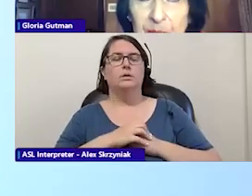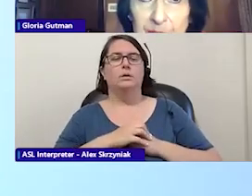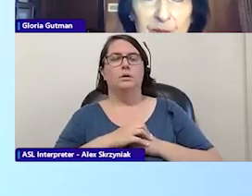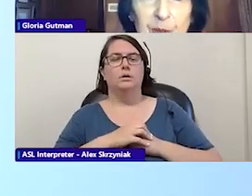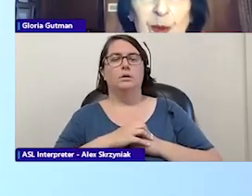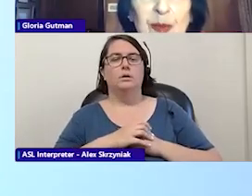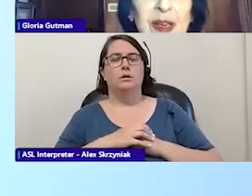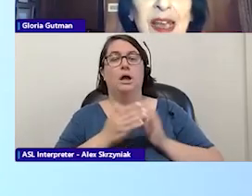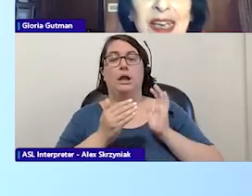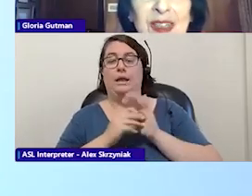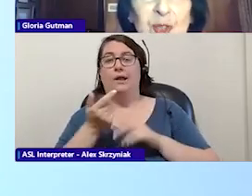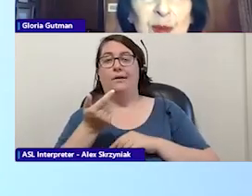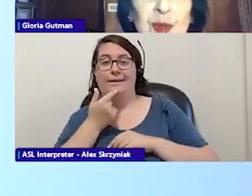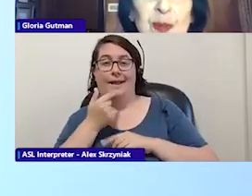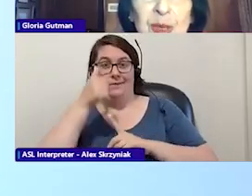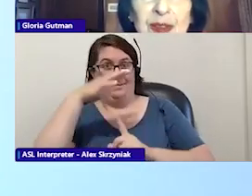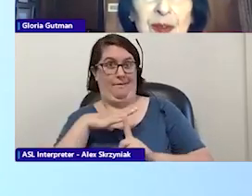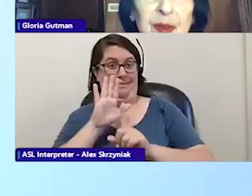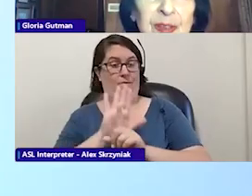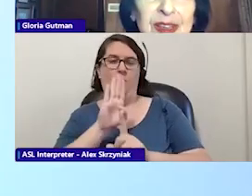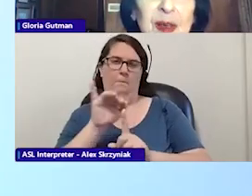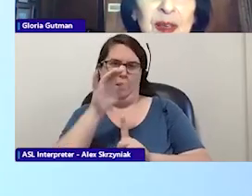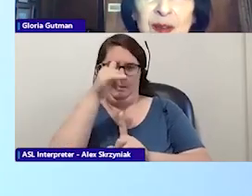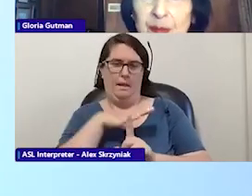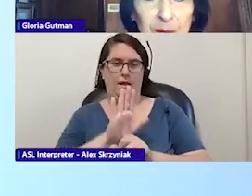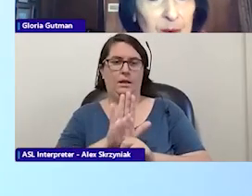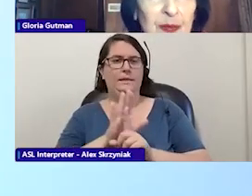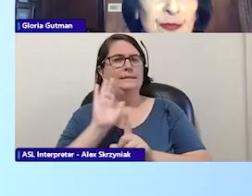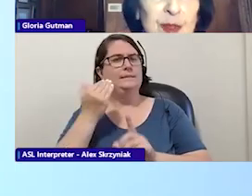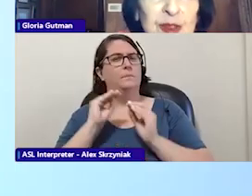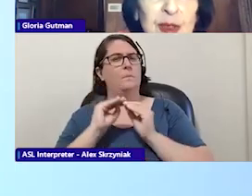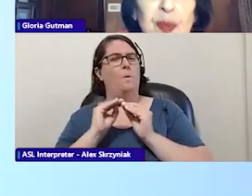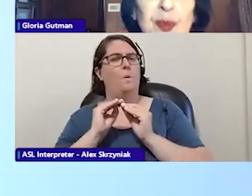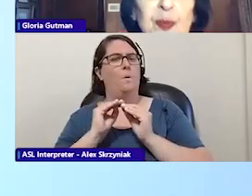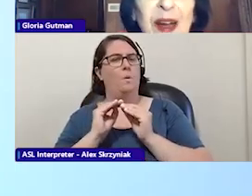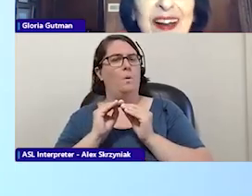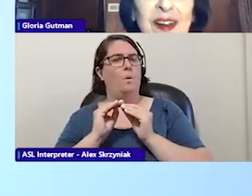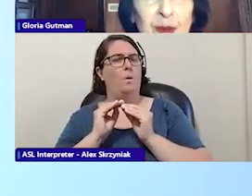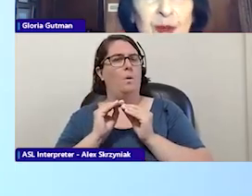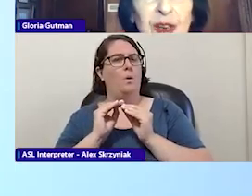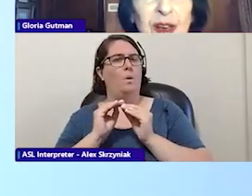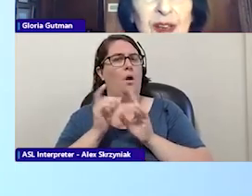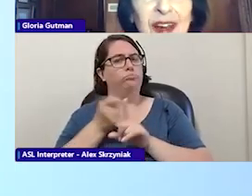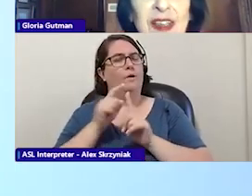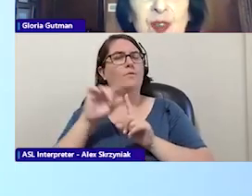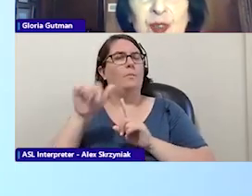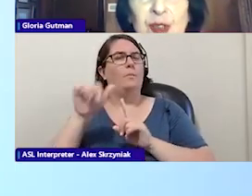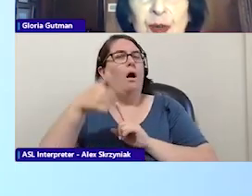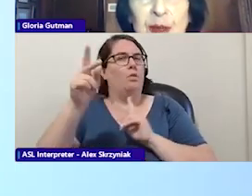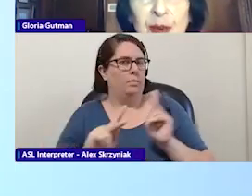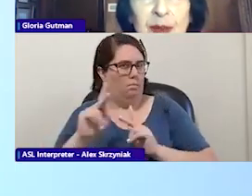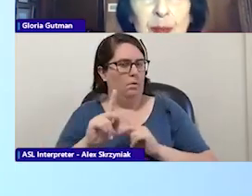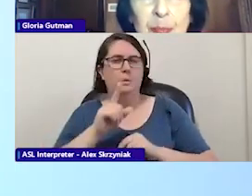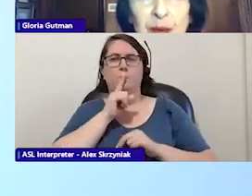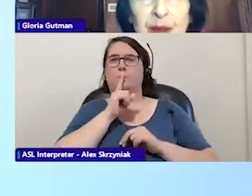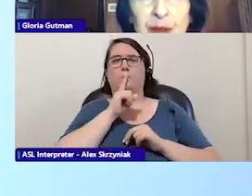or bisexual men, it seems to be that they're getting physically abused by others, not